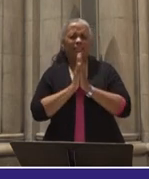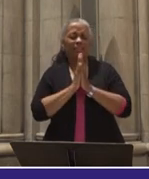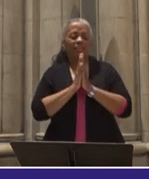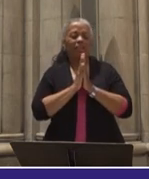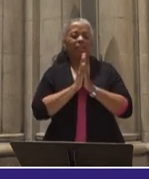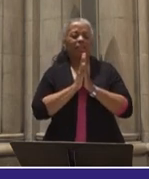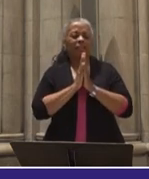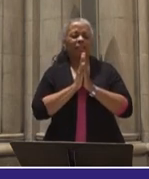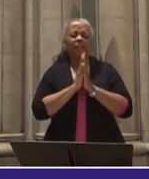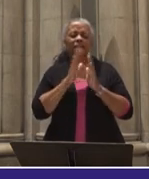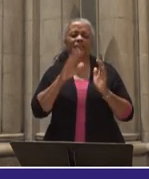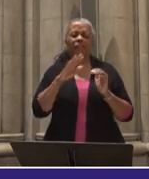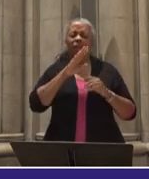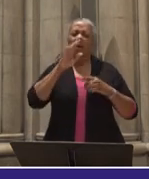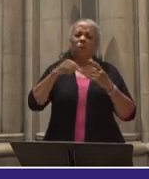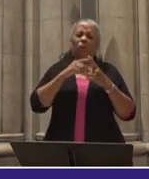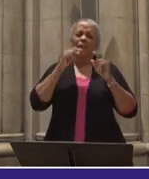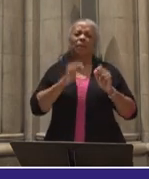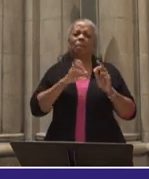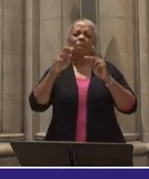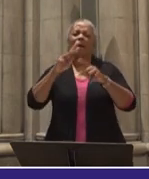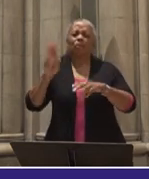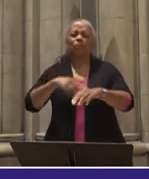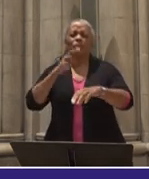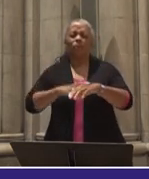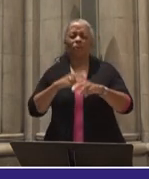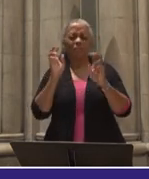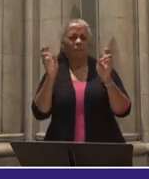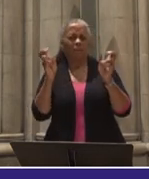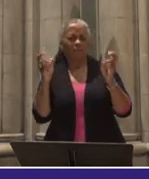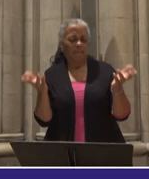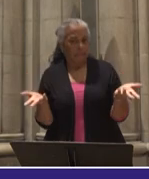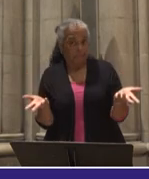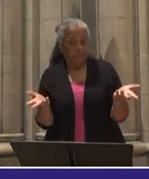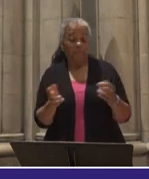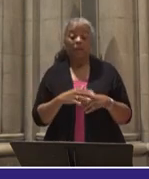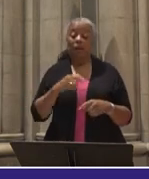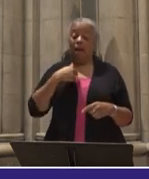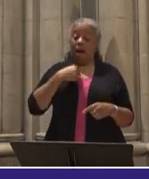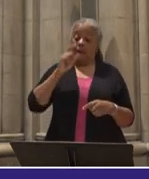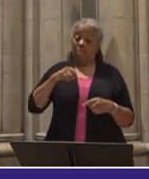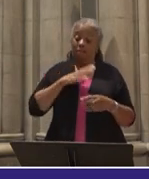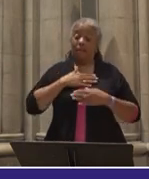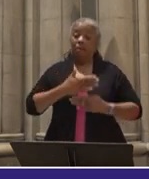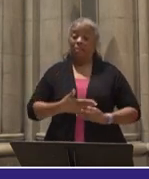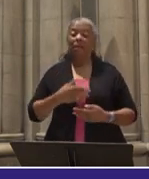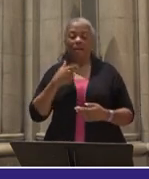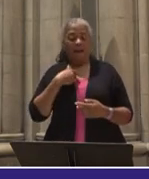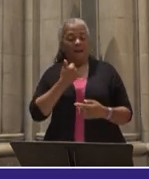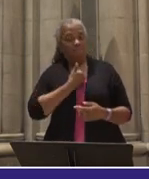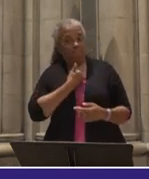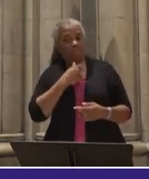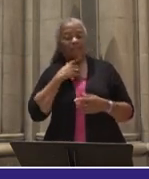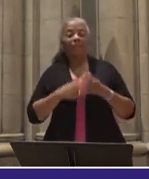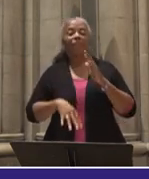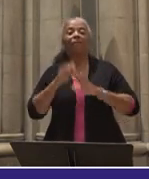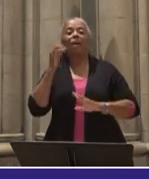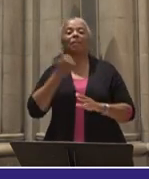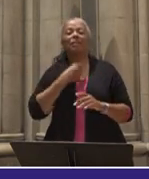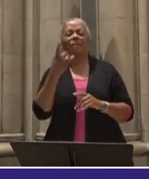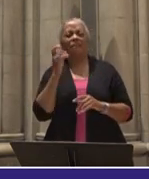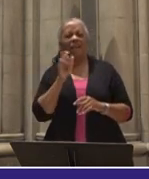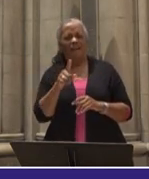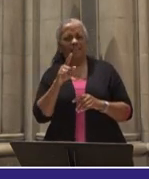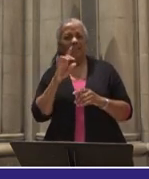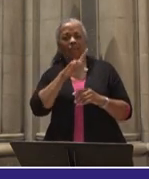return to normal? I must admit that even I find myself asking that question as